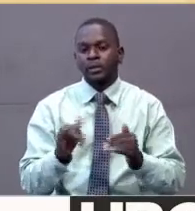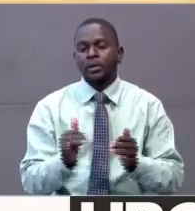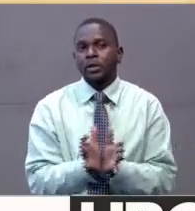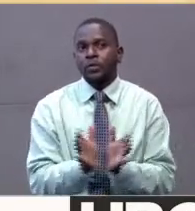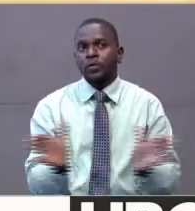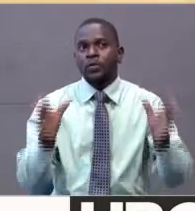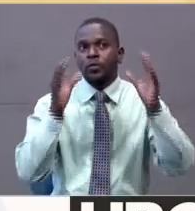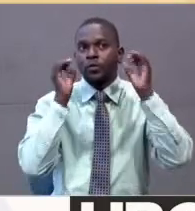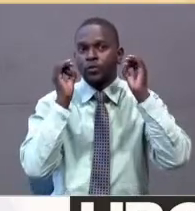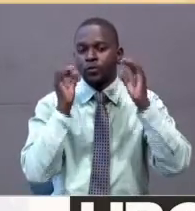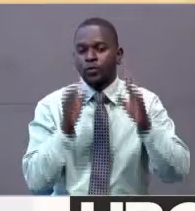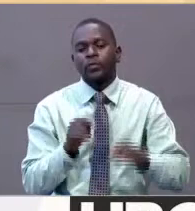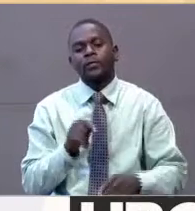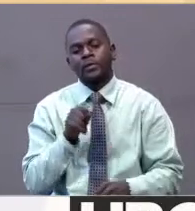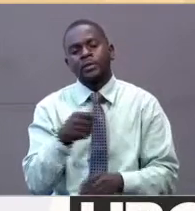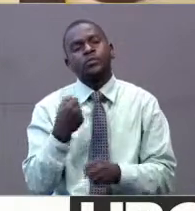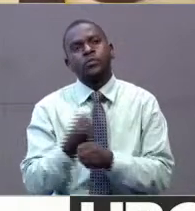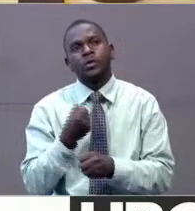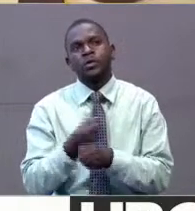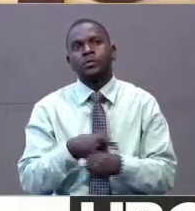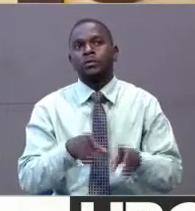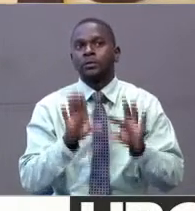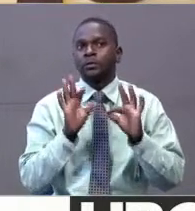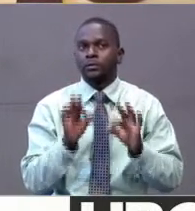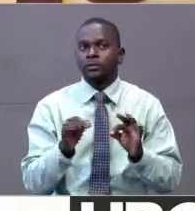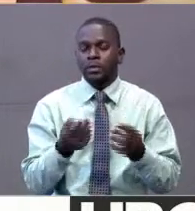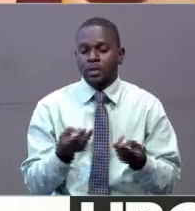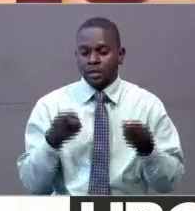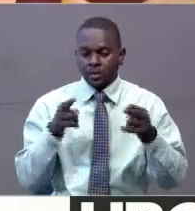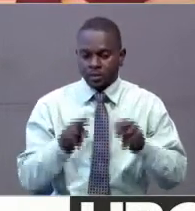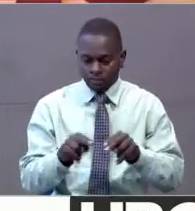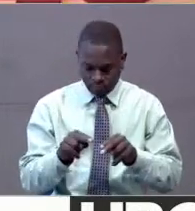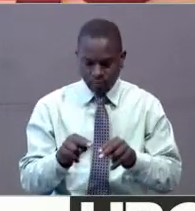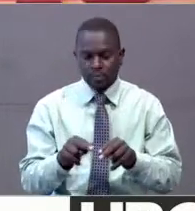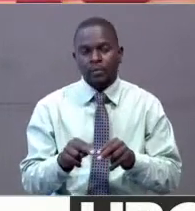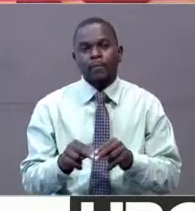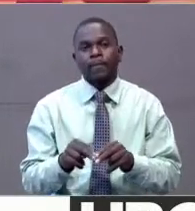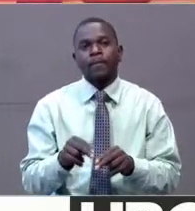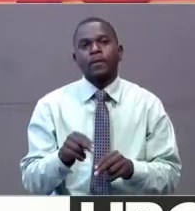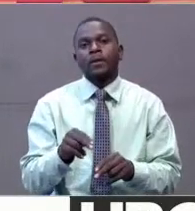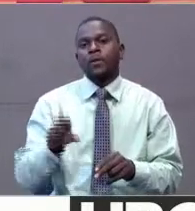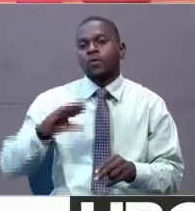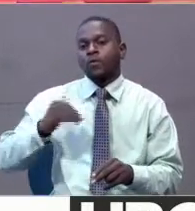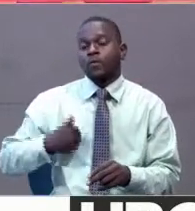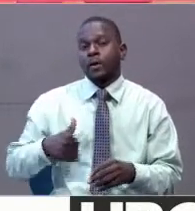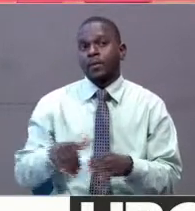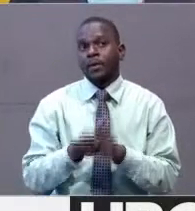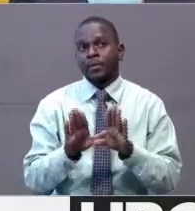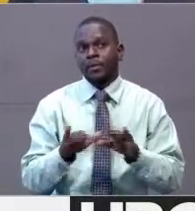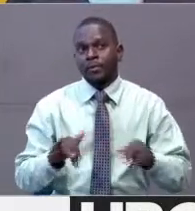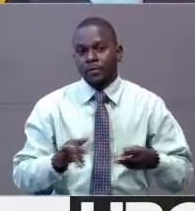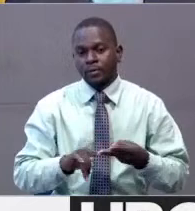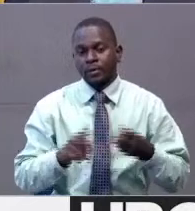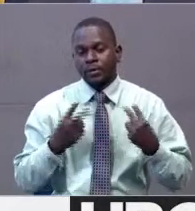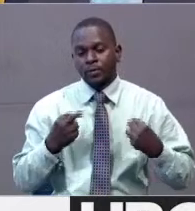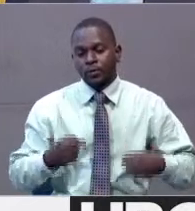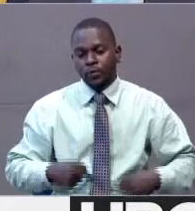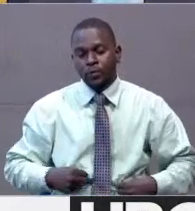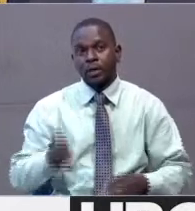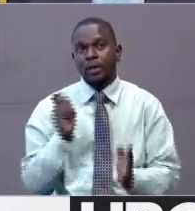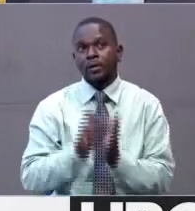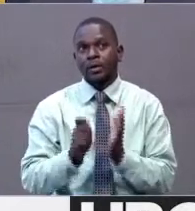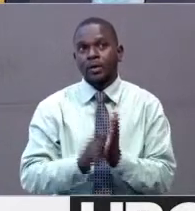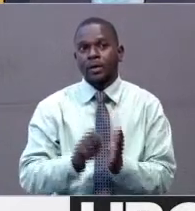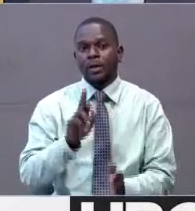of Mubende for this. The event was attended by the district woman MP, municipal mayor, town clerk,